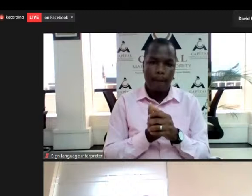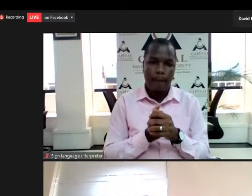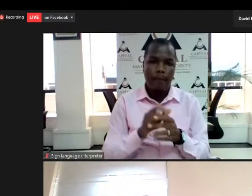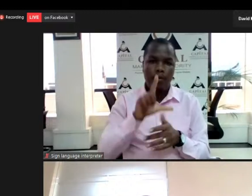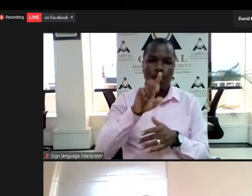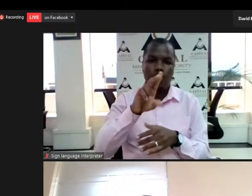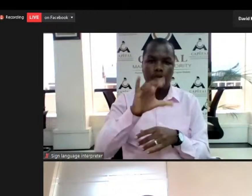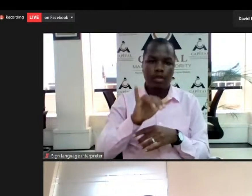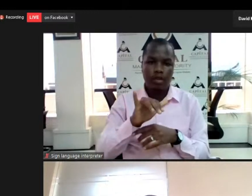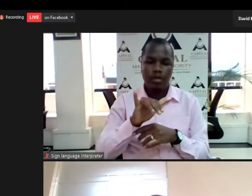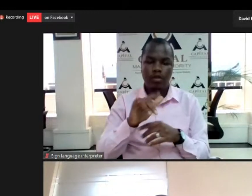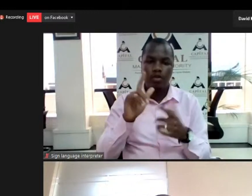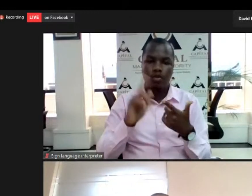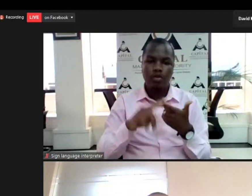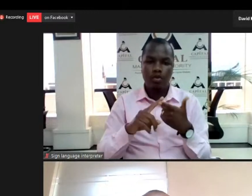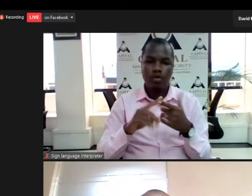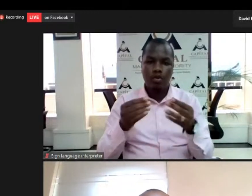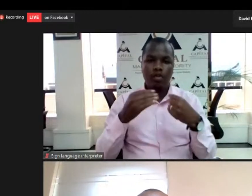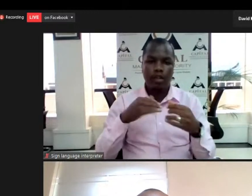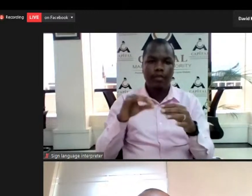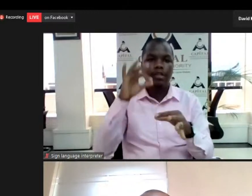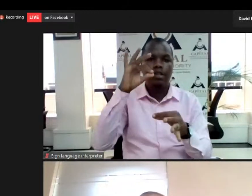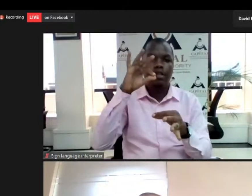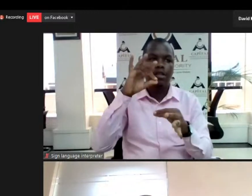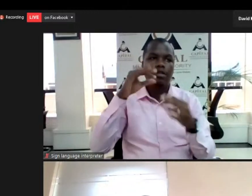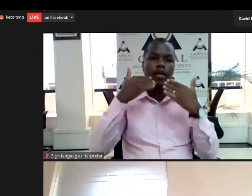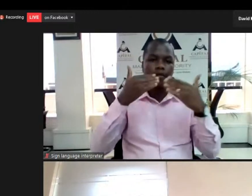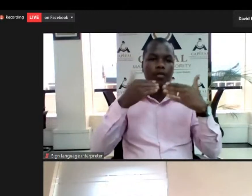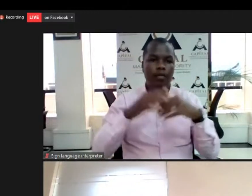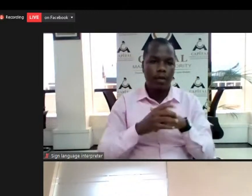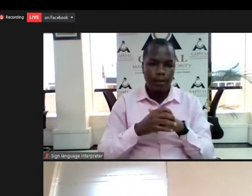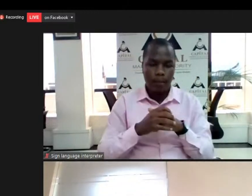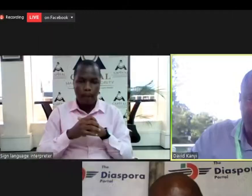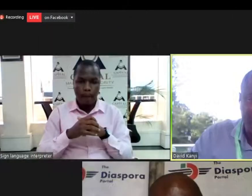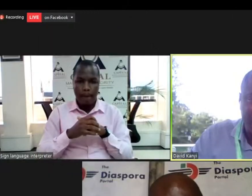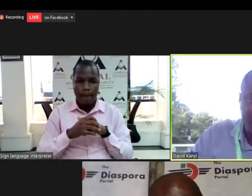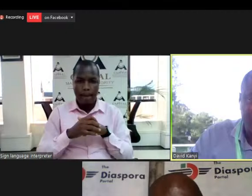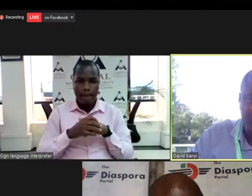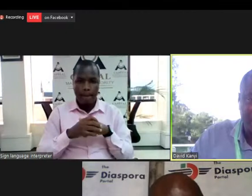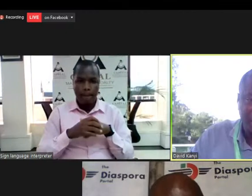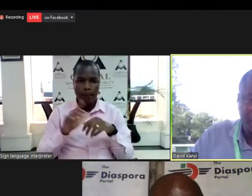Lucy to give us a vote of thanks. Lucy?